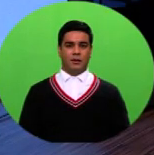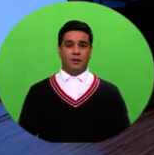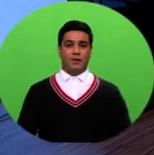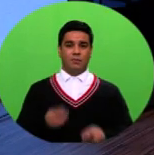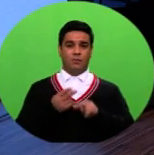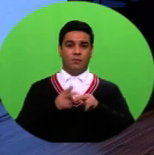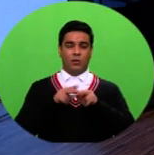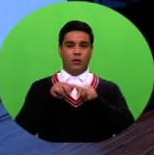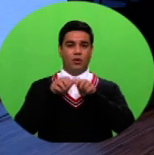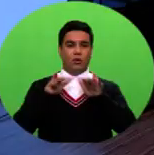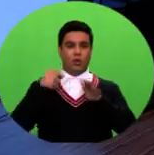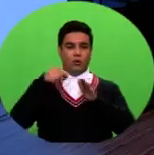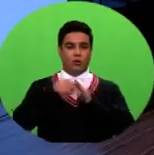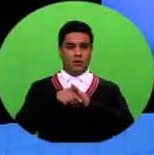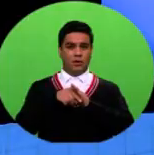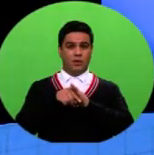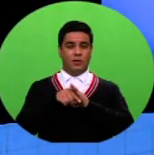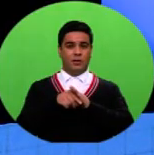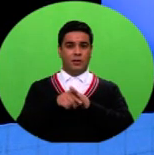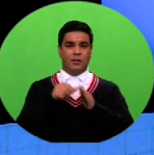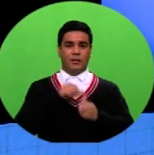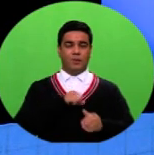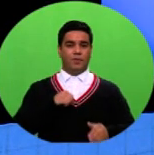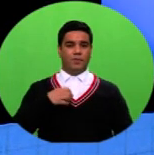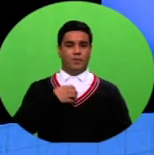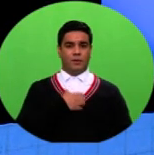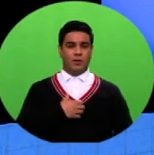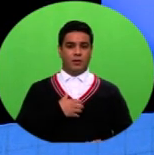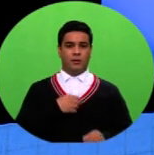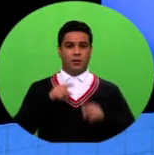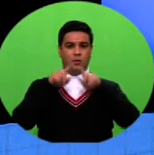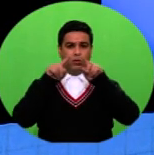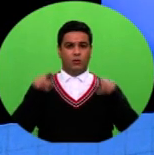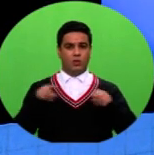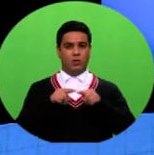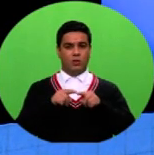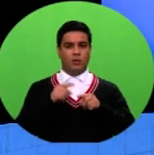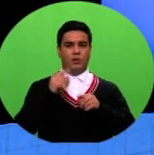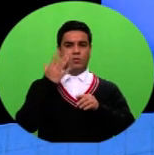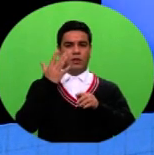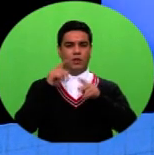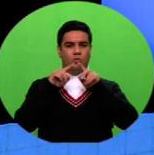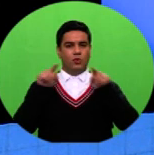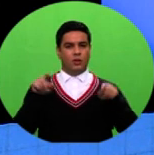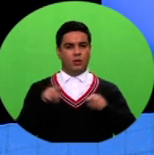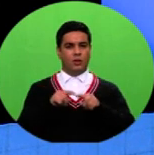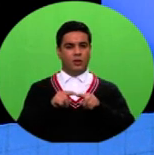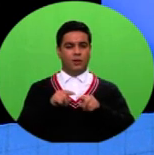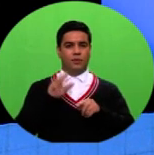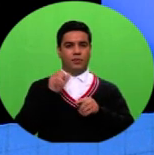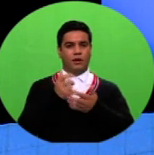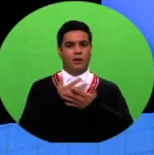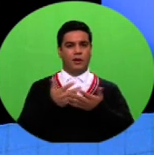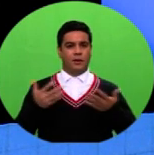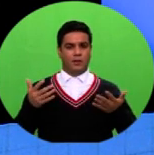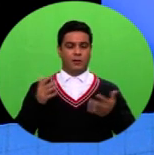Prizmaning yoyilmasi. Prizmani asosi 3 burchakli, 5 burchakli, 6 burchakli va